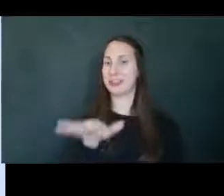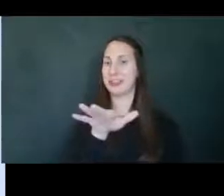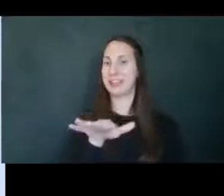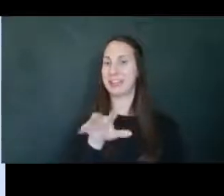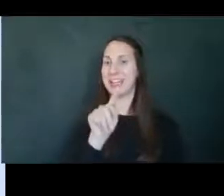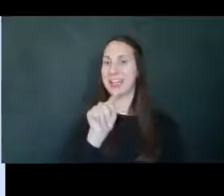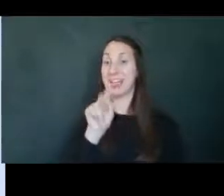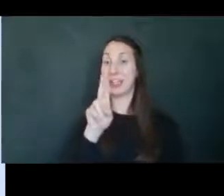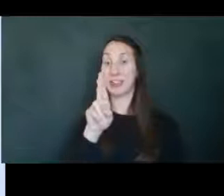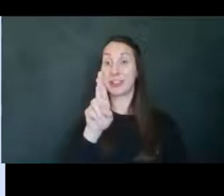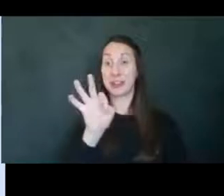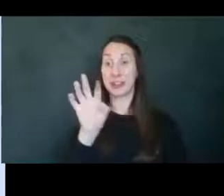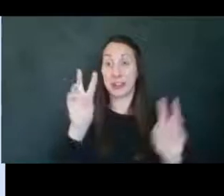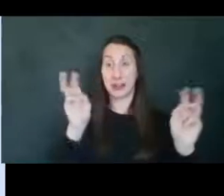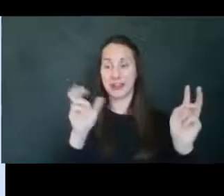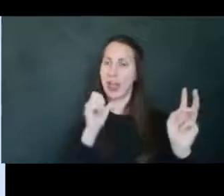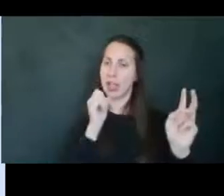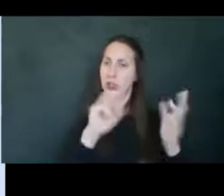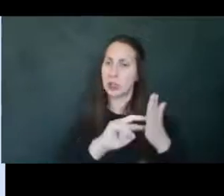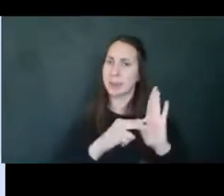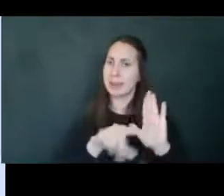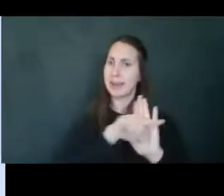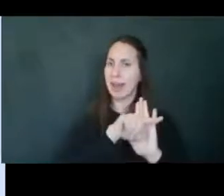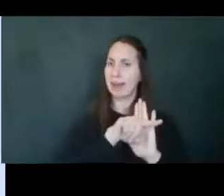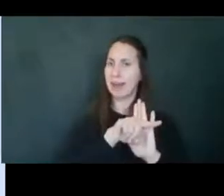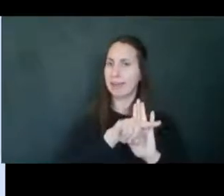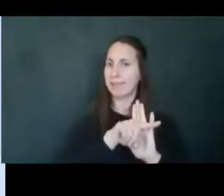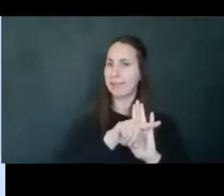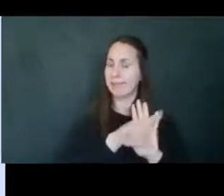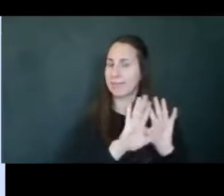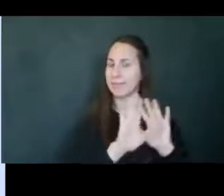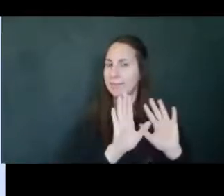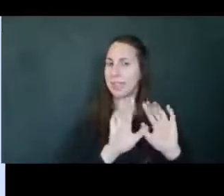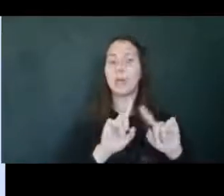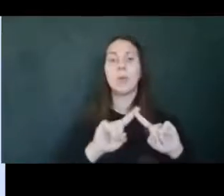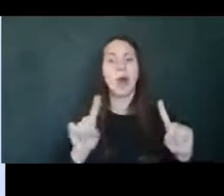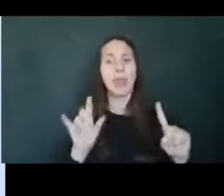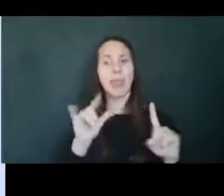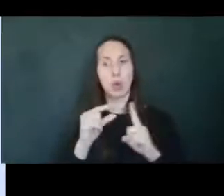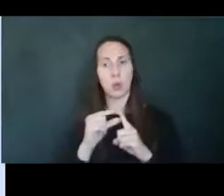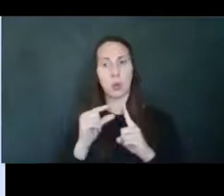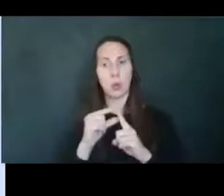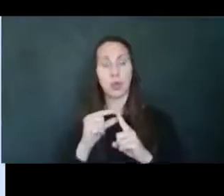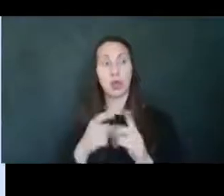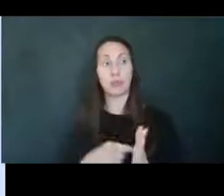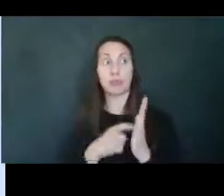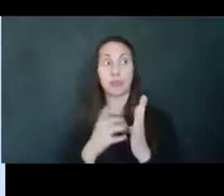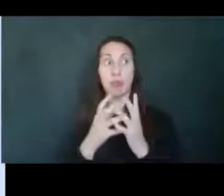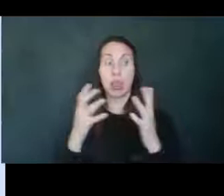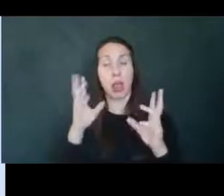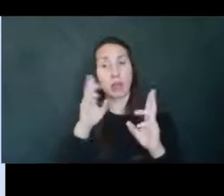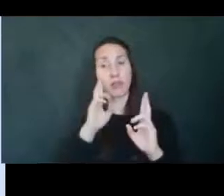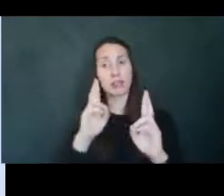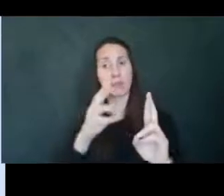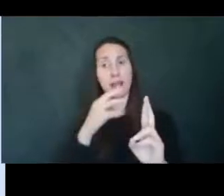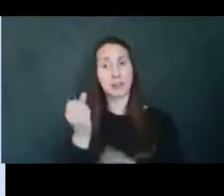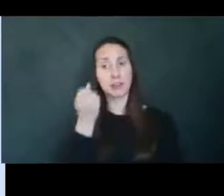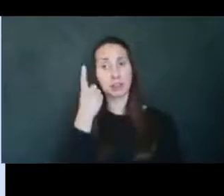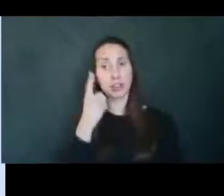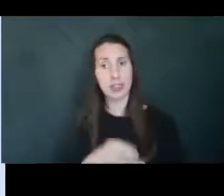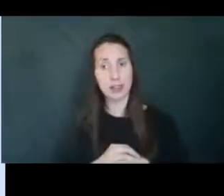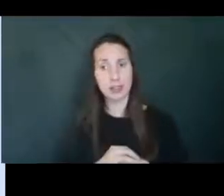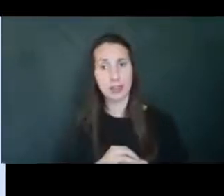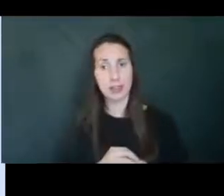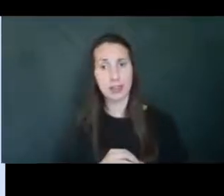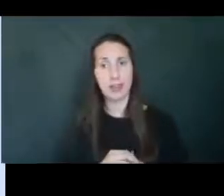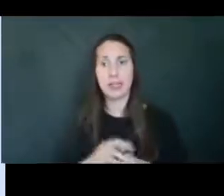not as a negative term, but as a term that requires a lot of respect and understanding of the fact